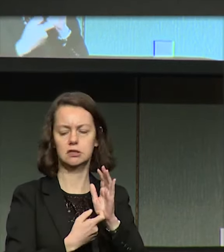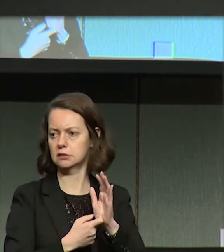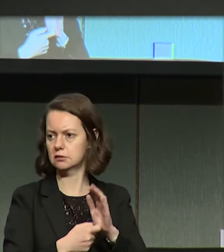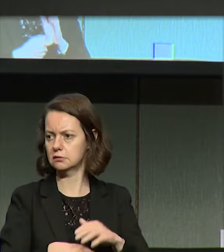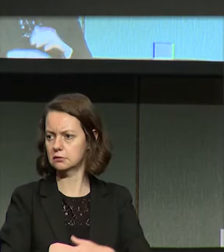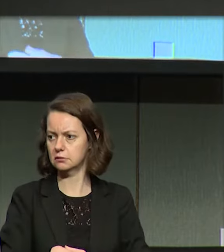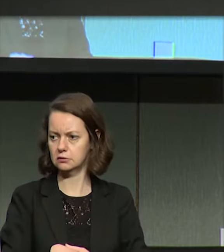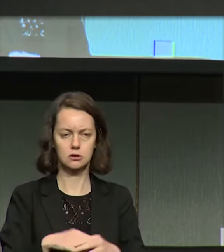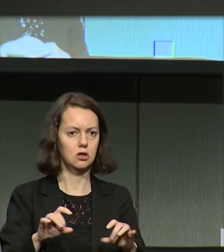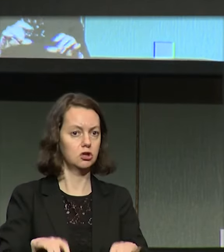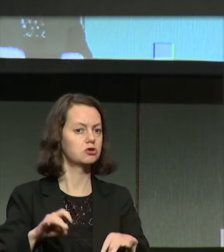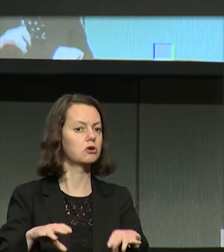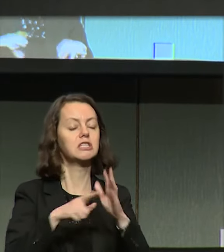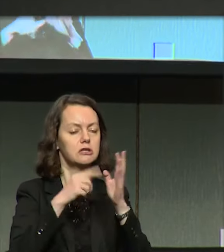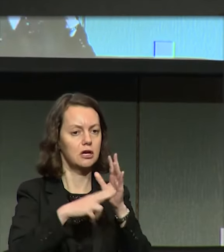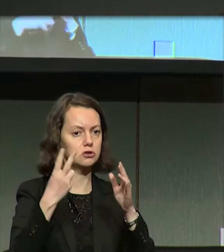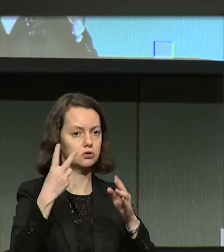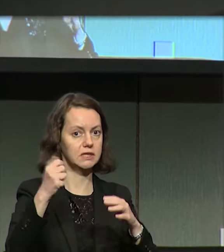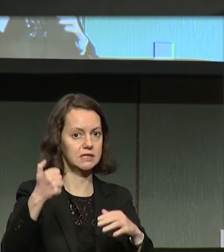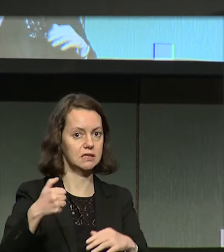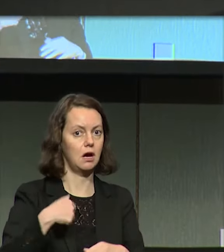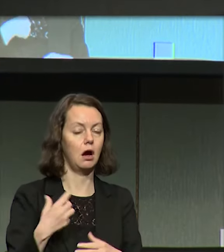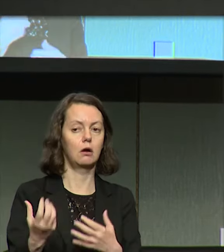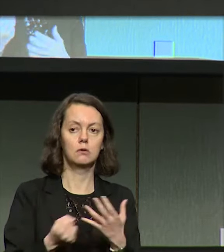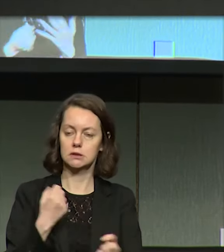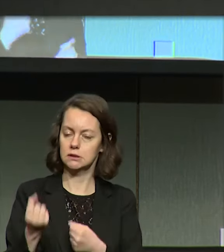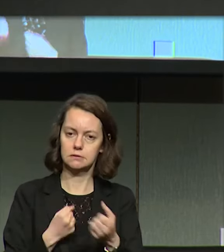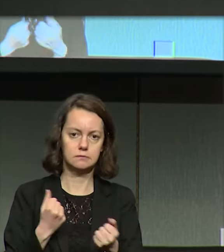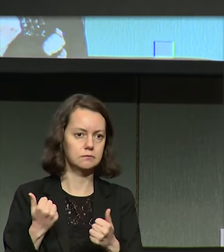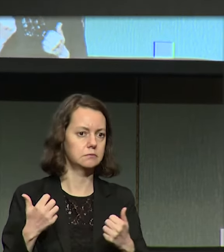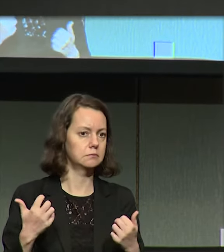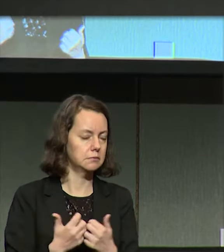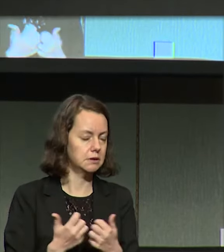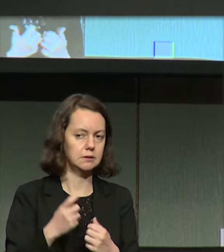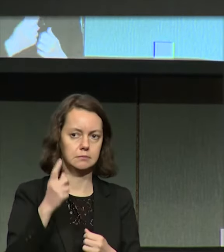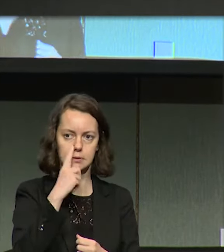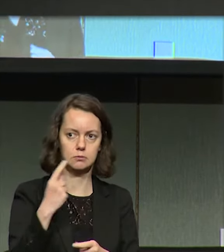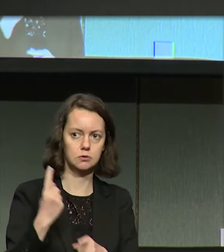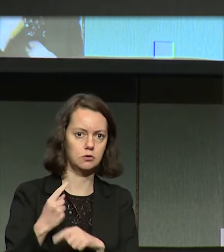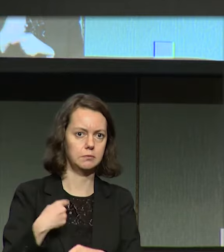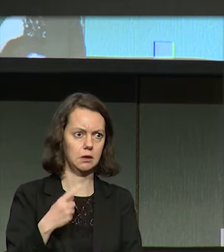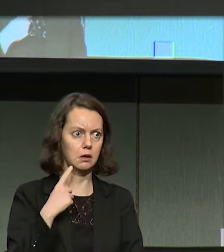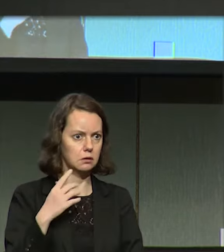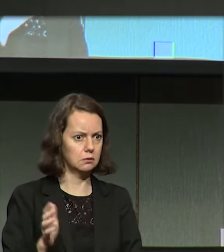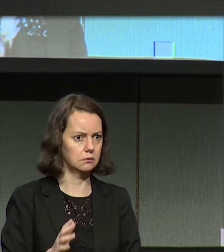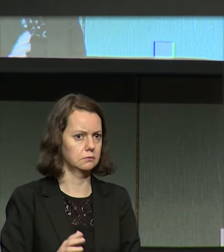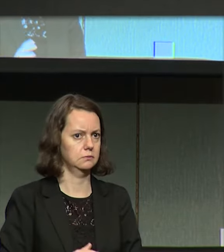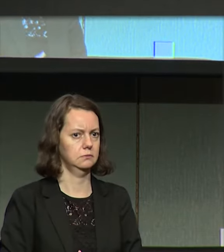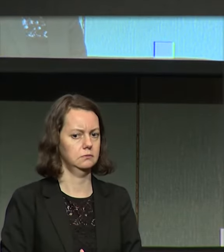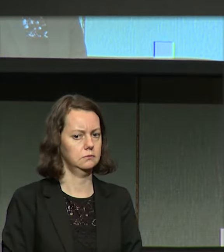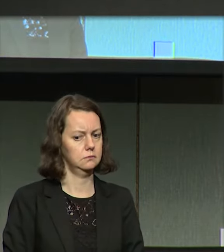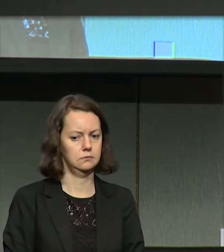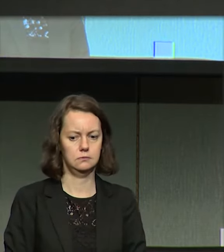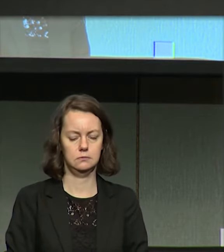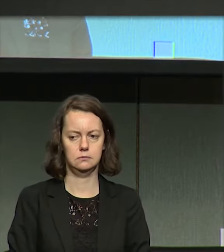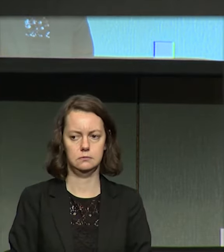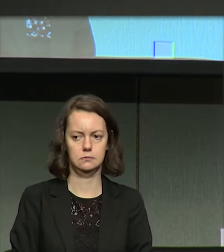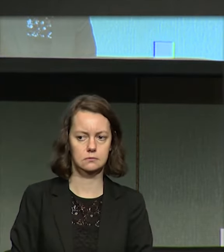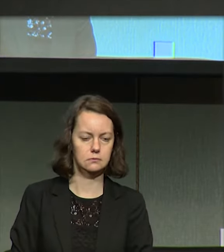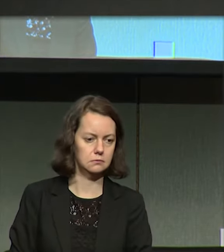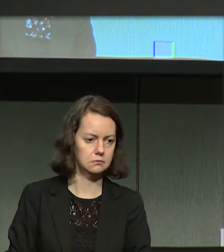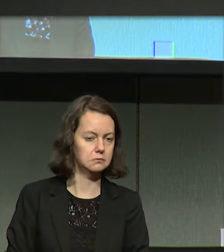that should be Australia Day, I see tens of thousands of people in the street saying, nah. And that crowd is